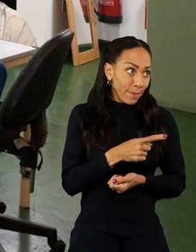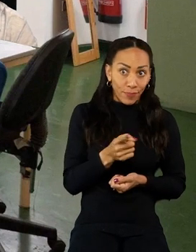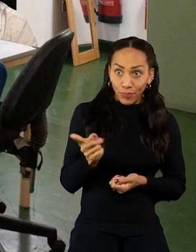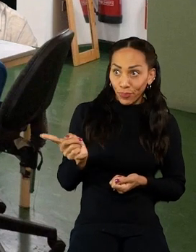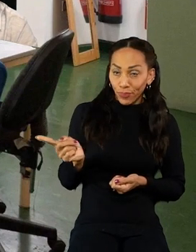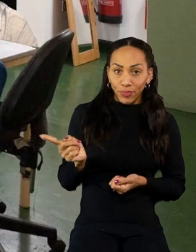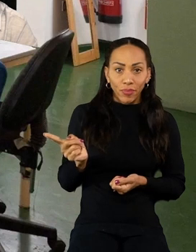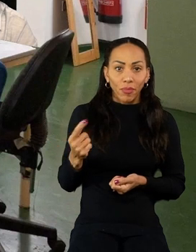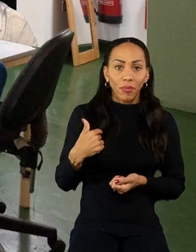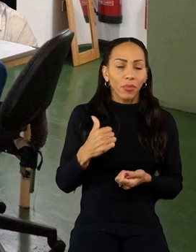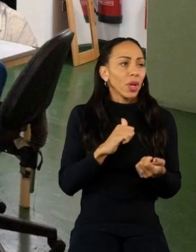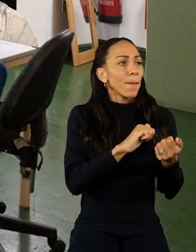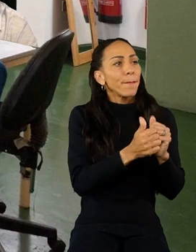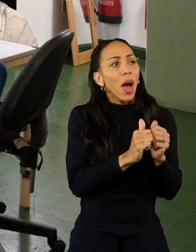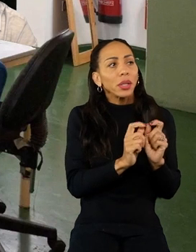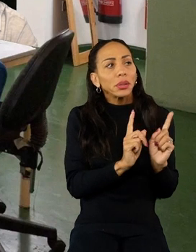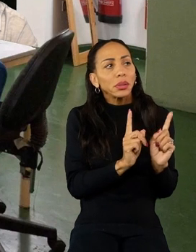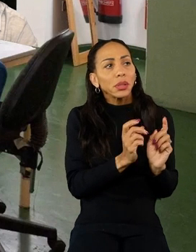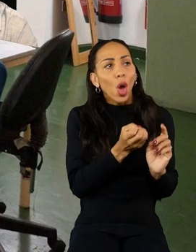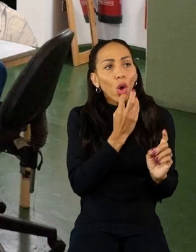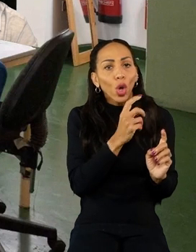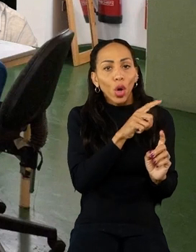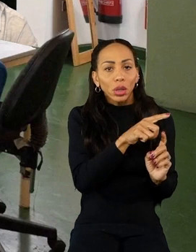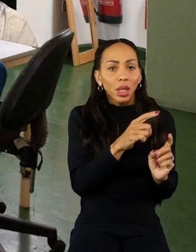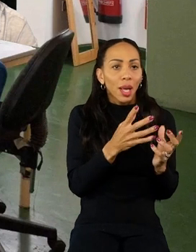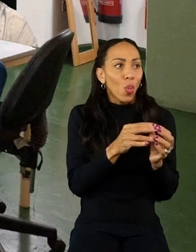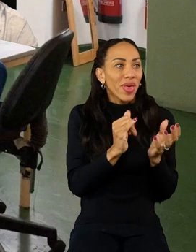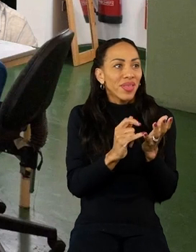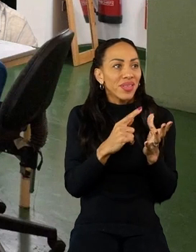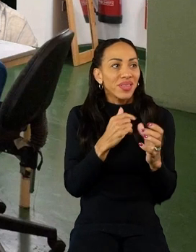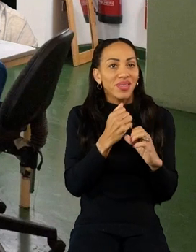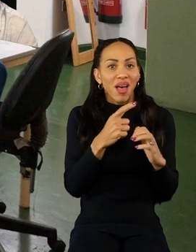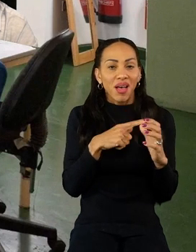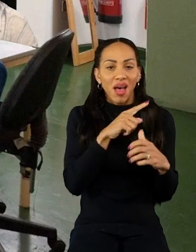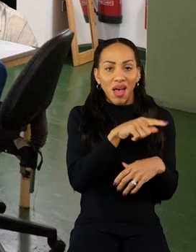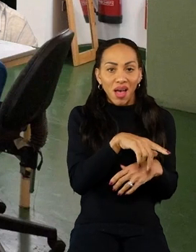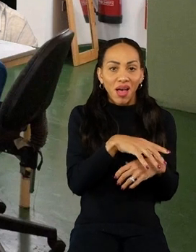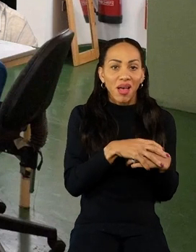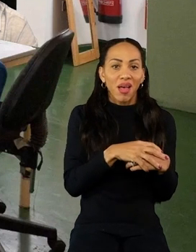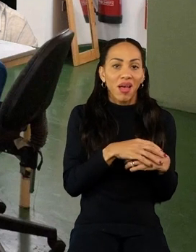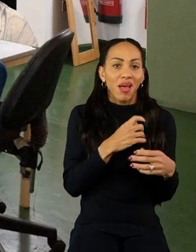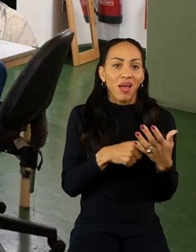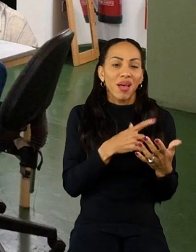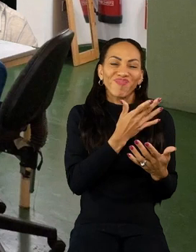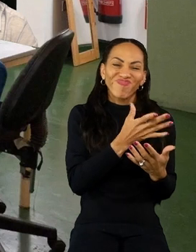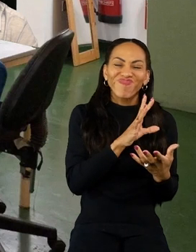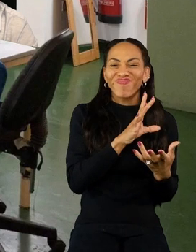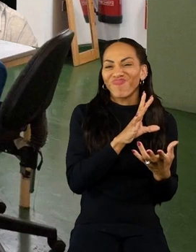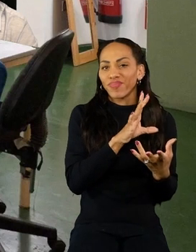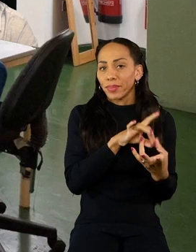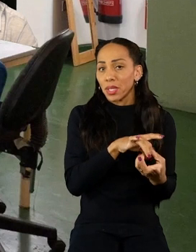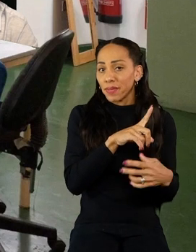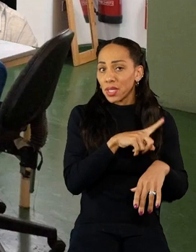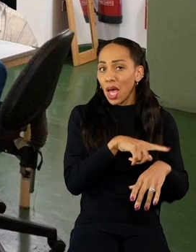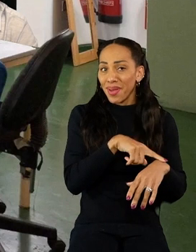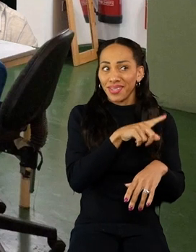I think, I mean, I'm not sure where people are at with our partners in Hong Kong